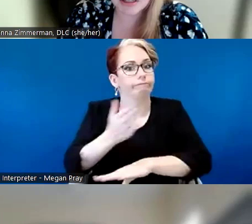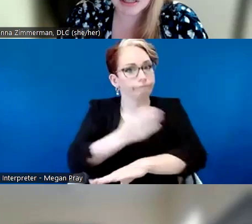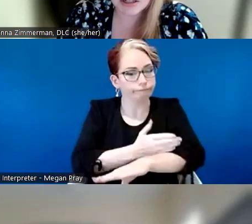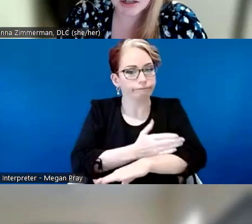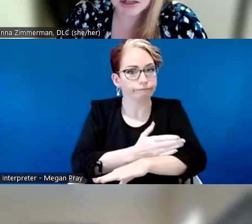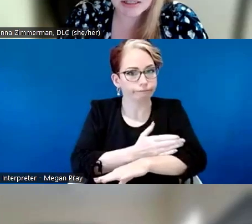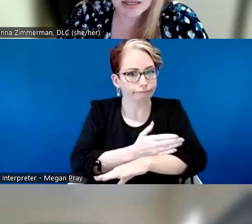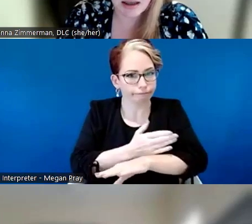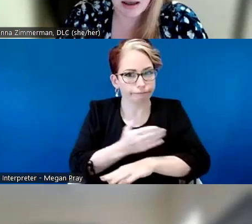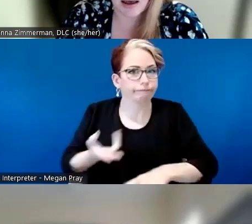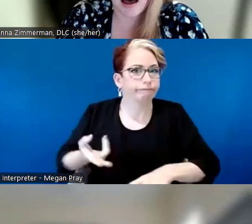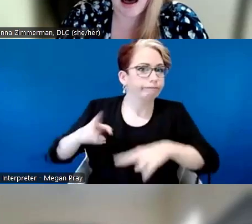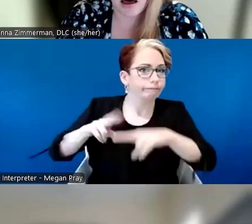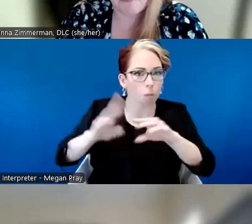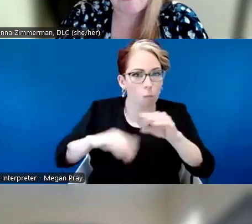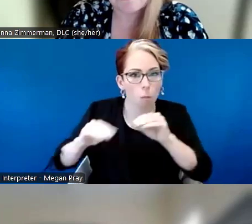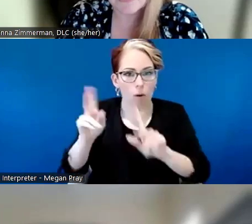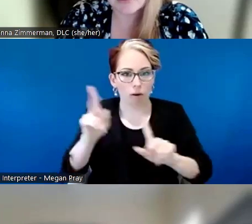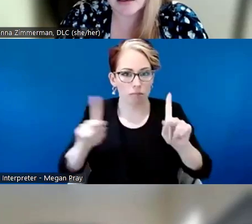voting procedures.